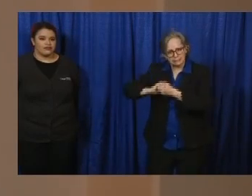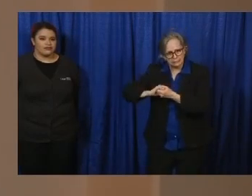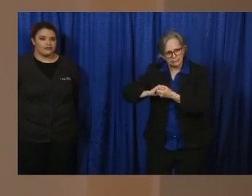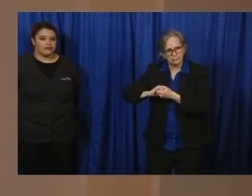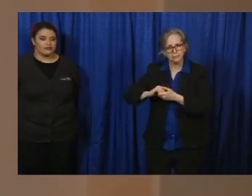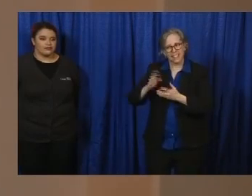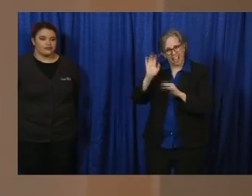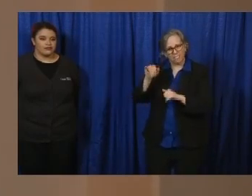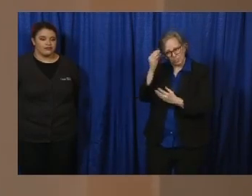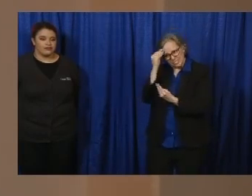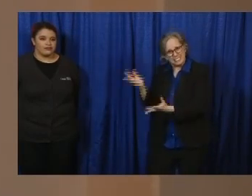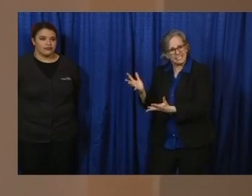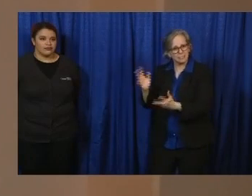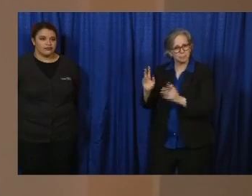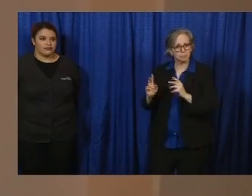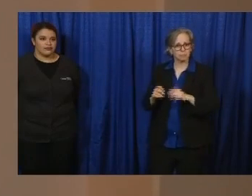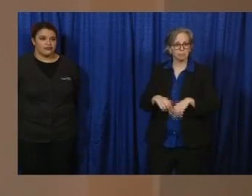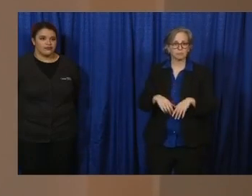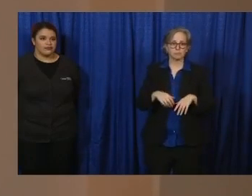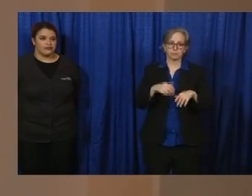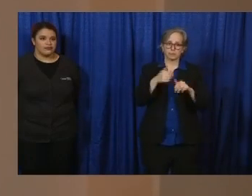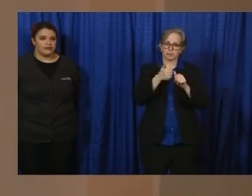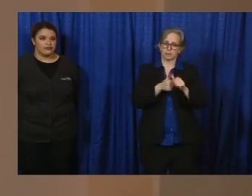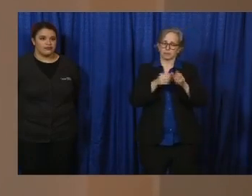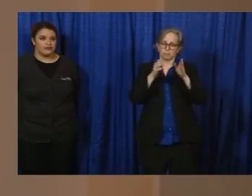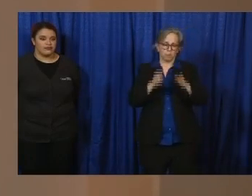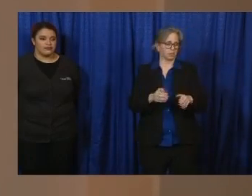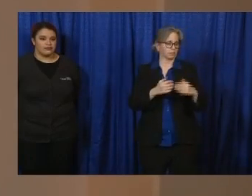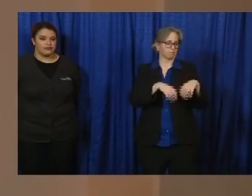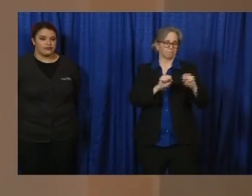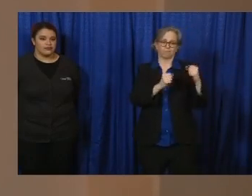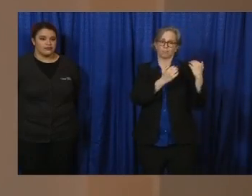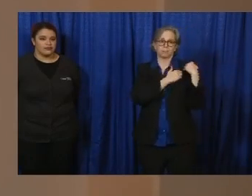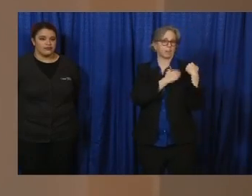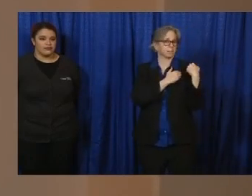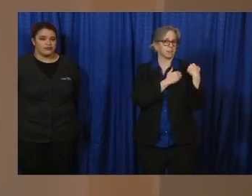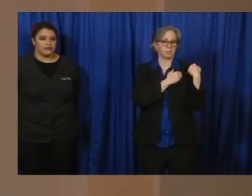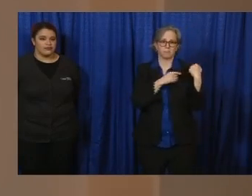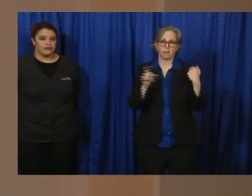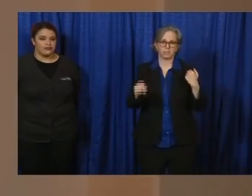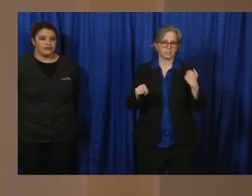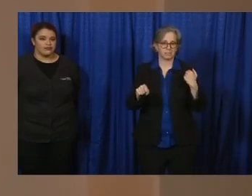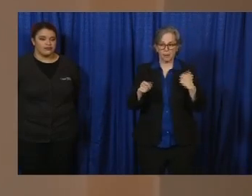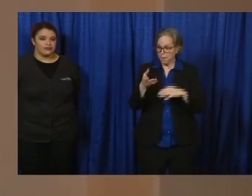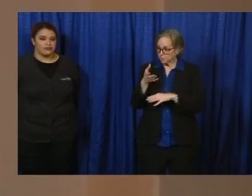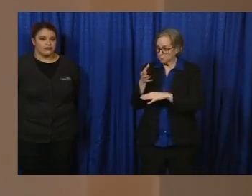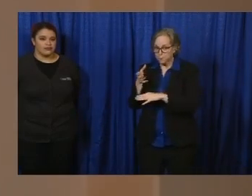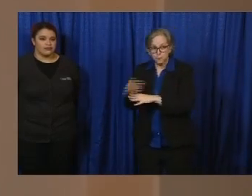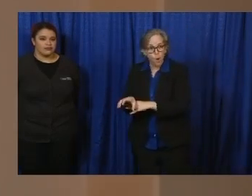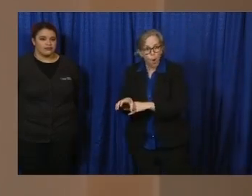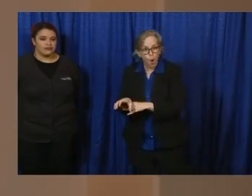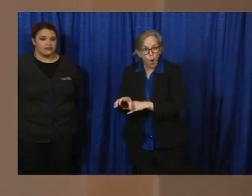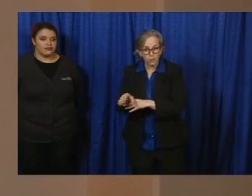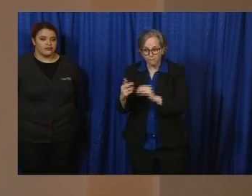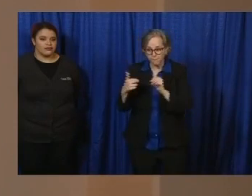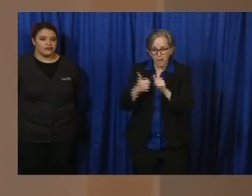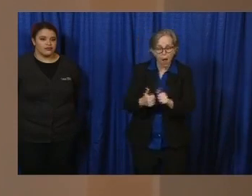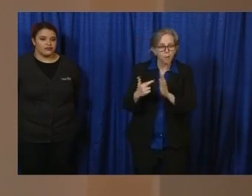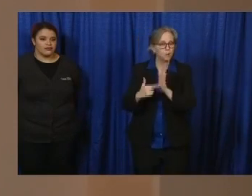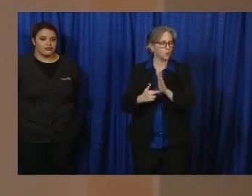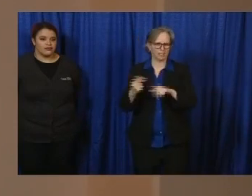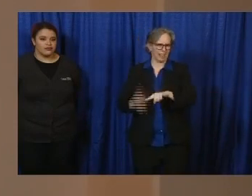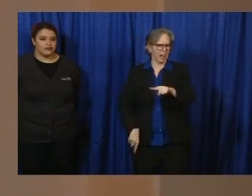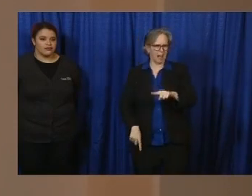take every one of us. You can't make people comply by writing rules. You have to rely on their sense of